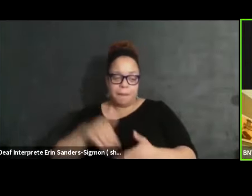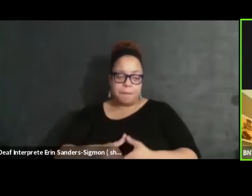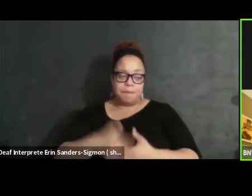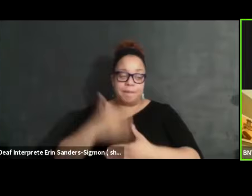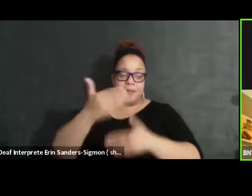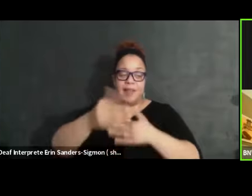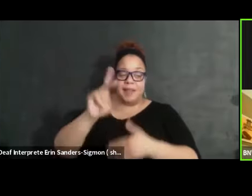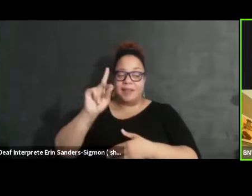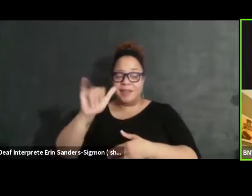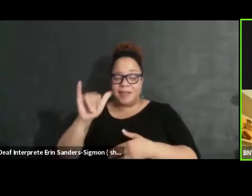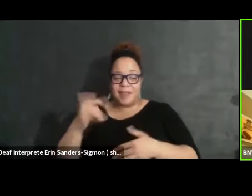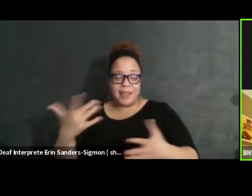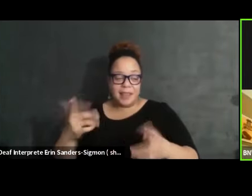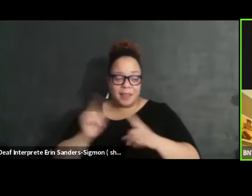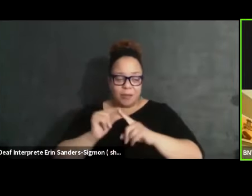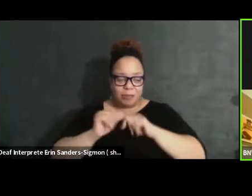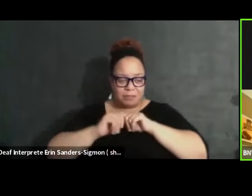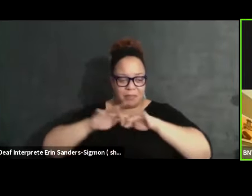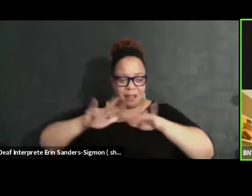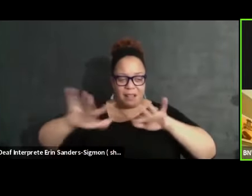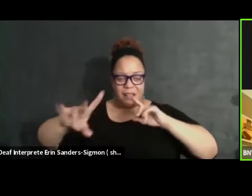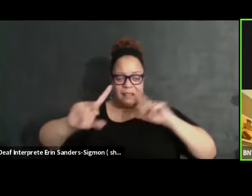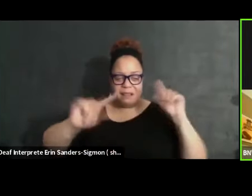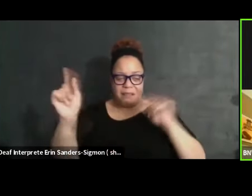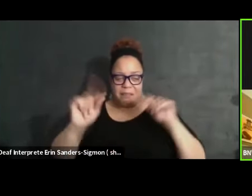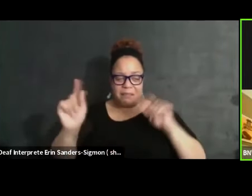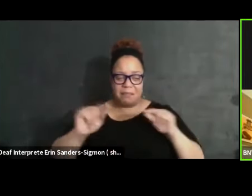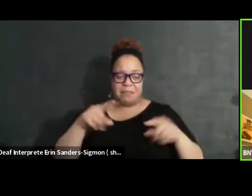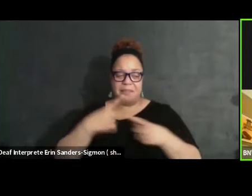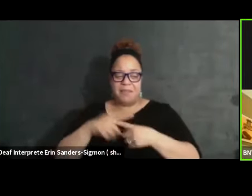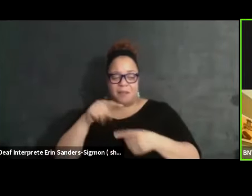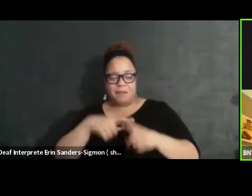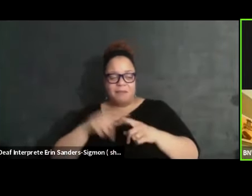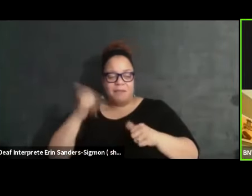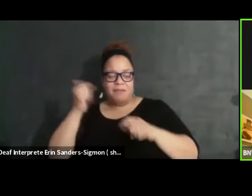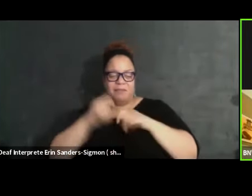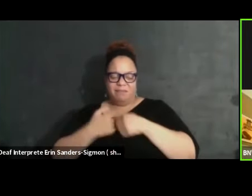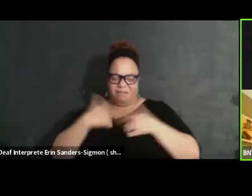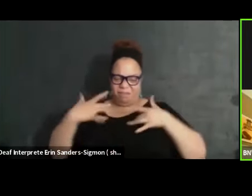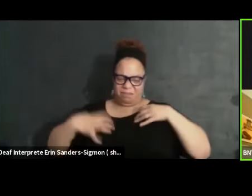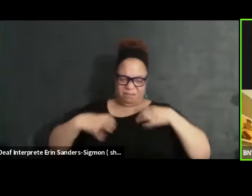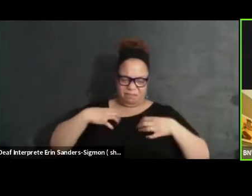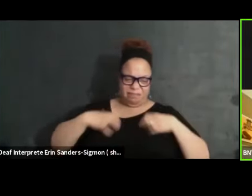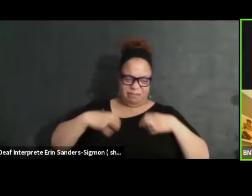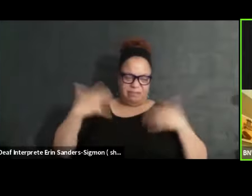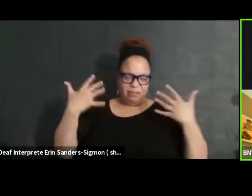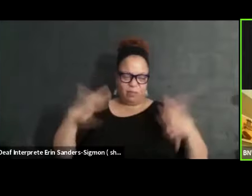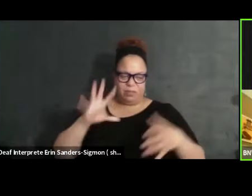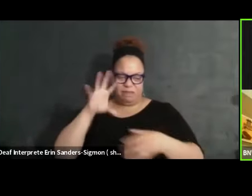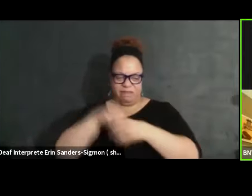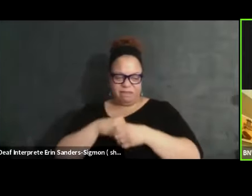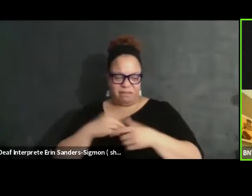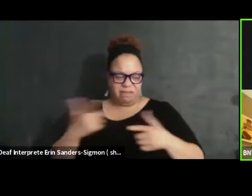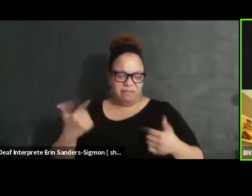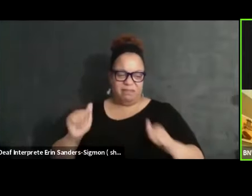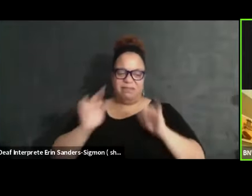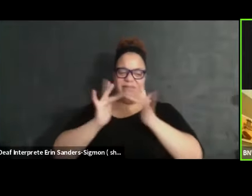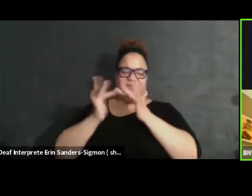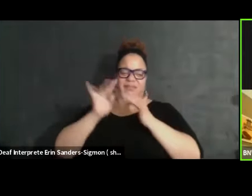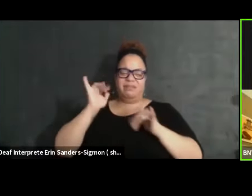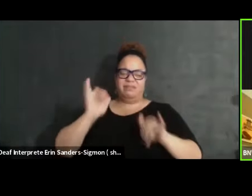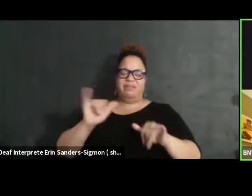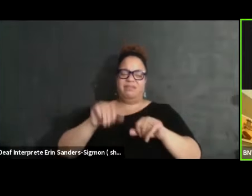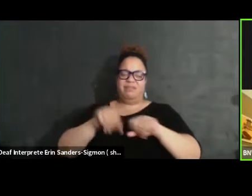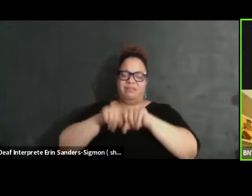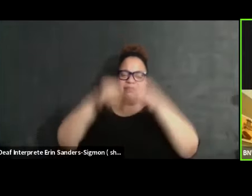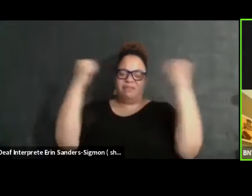and another team felt emotionally distressed from online actions that violated the code of conduct. For this, we are sorry and just